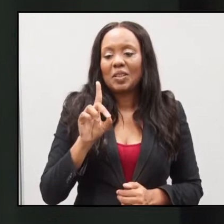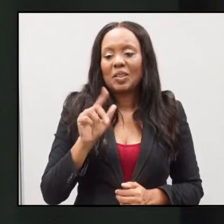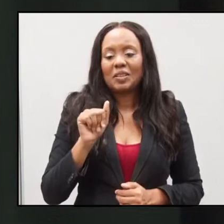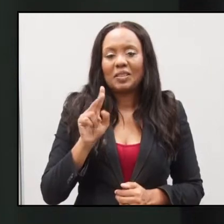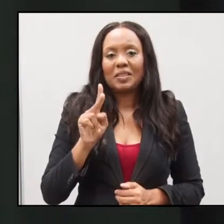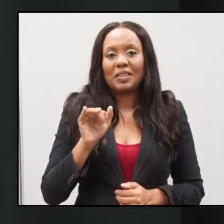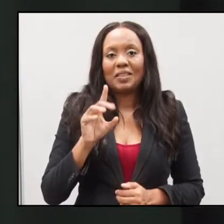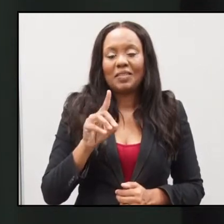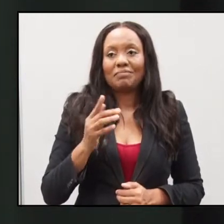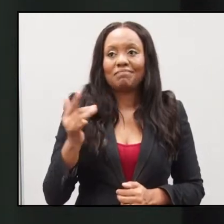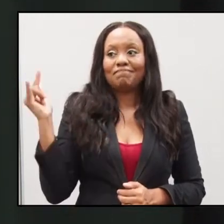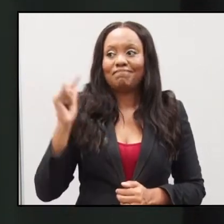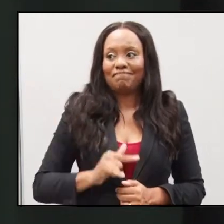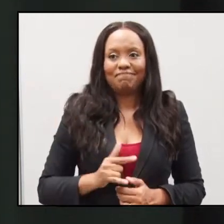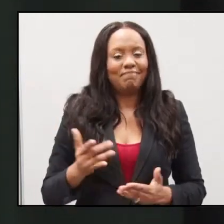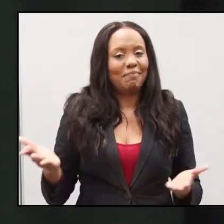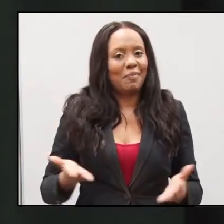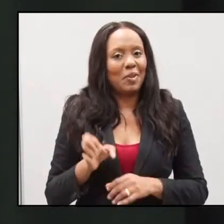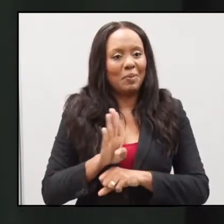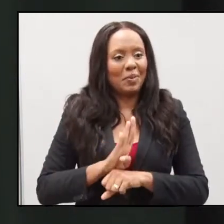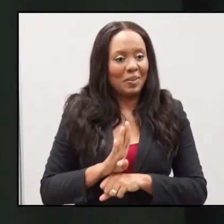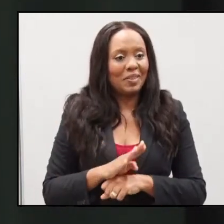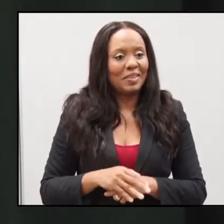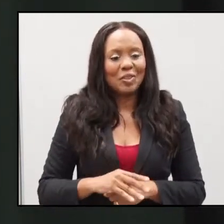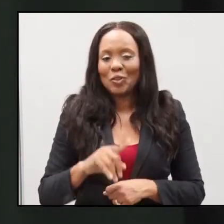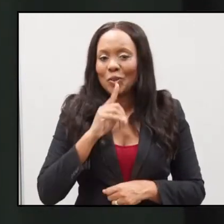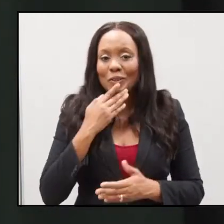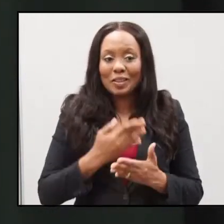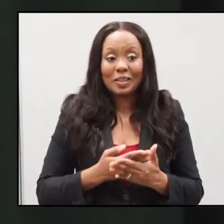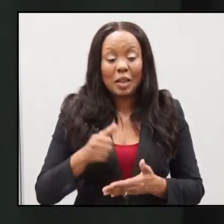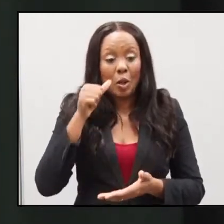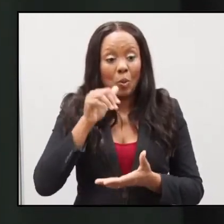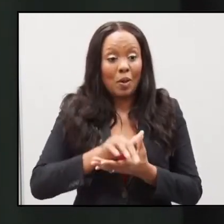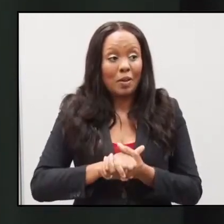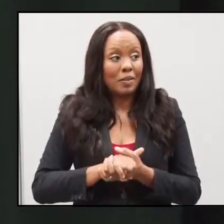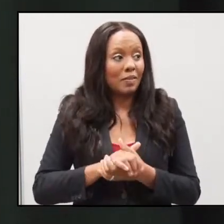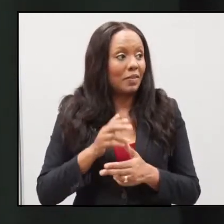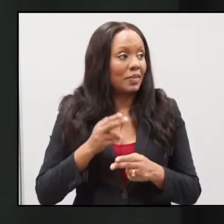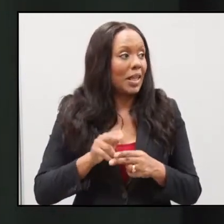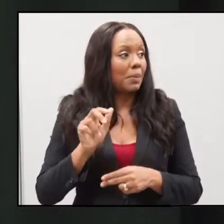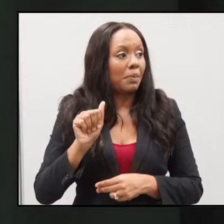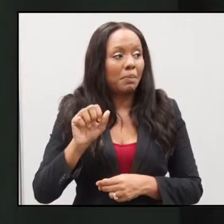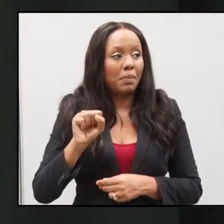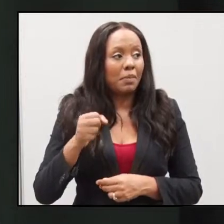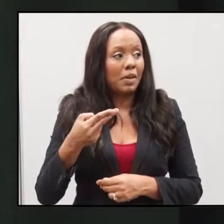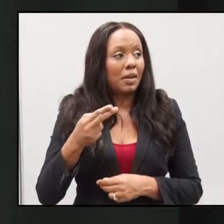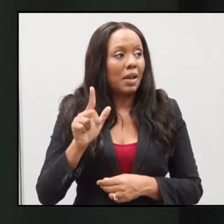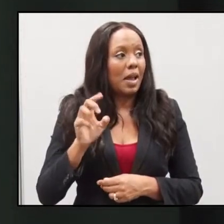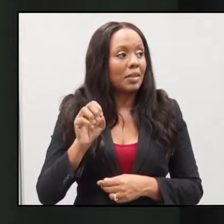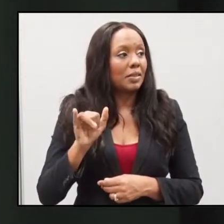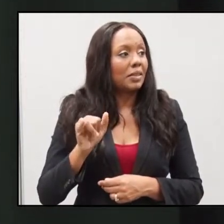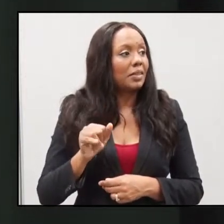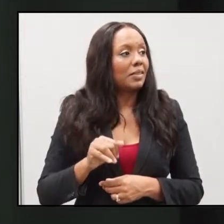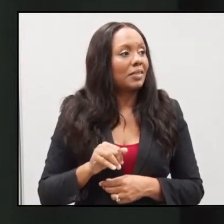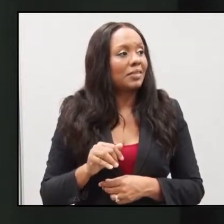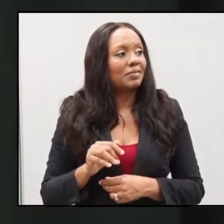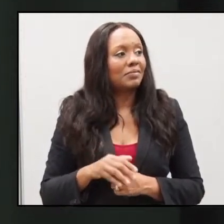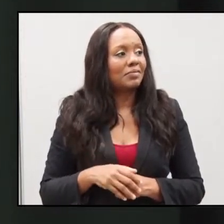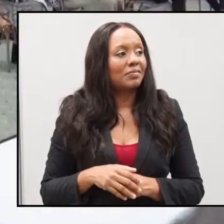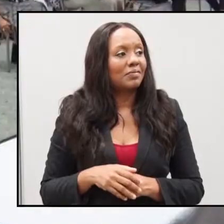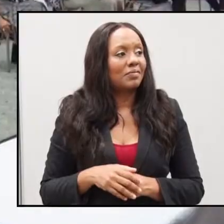be, because his wife, Ashley, and if she may stand, is a